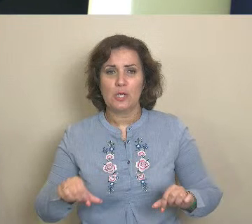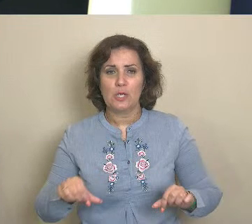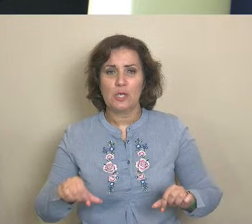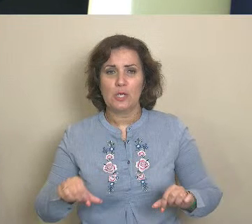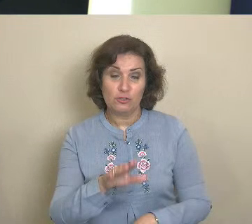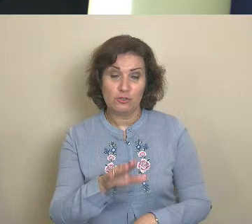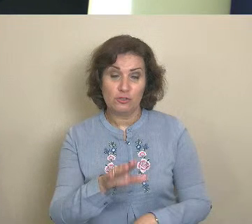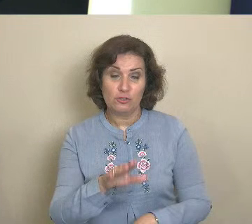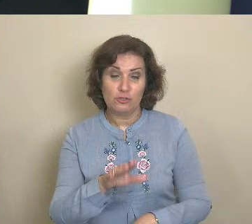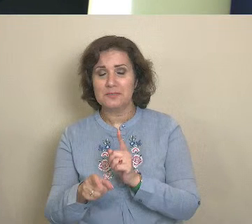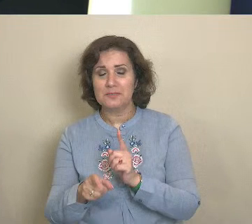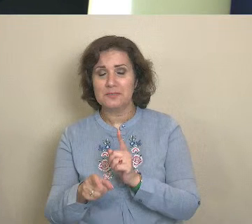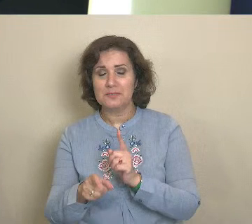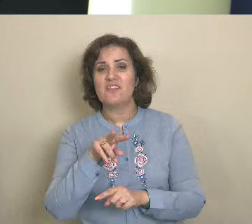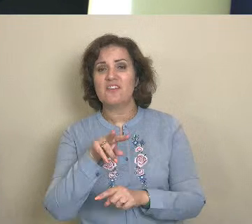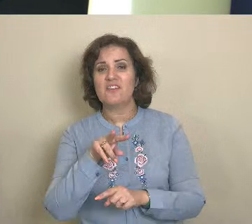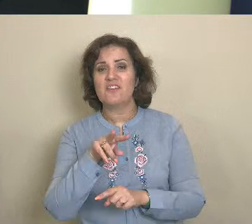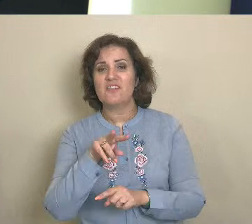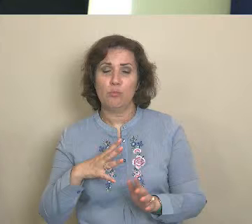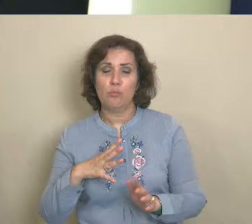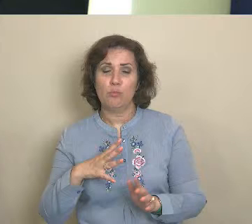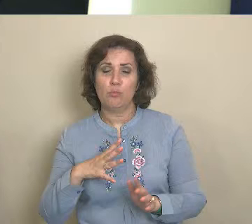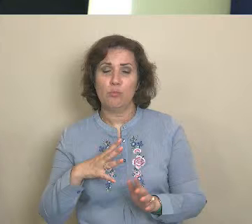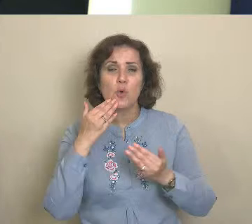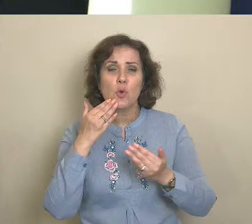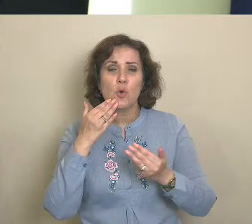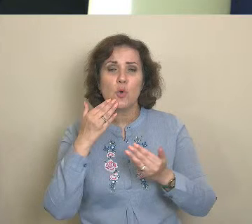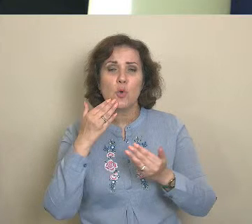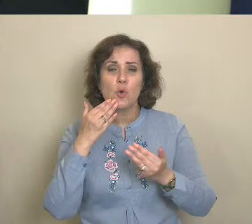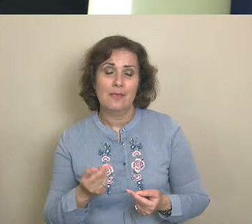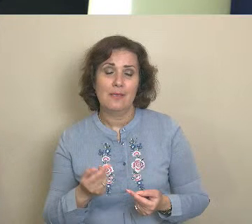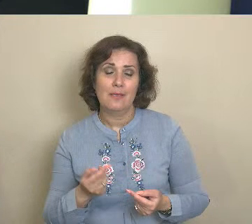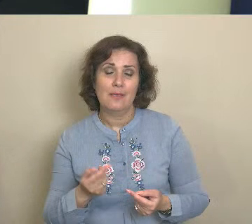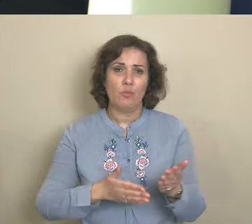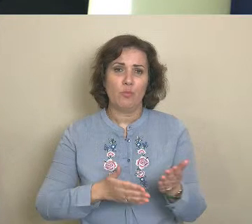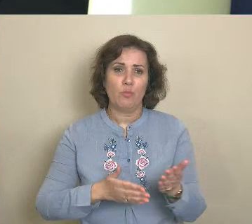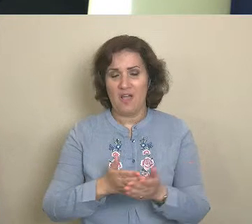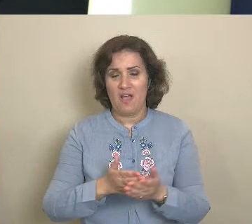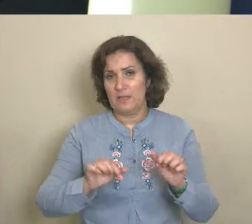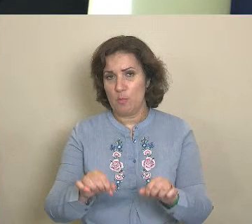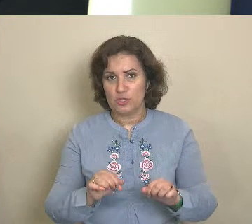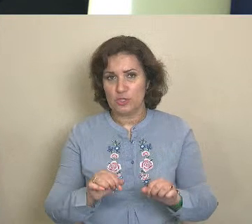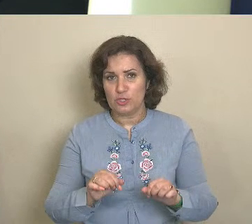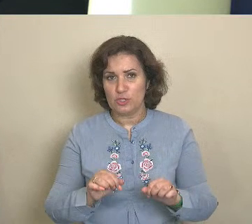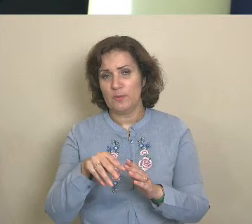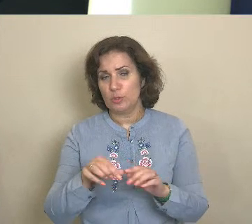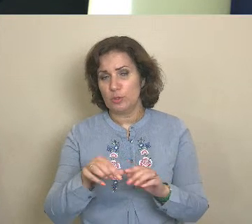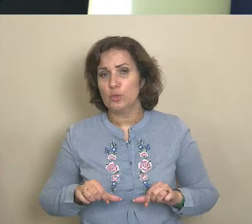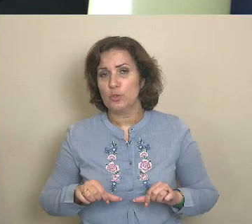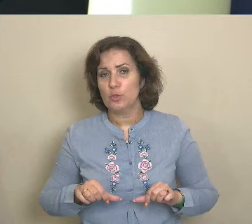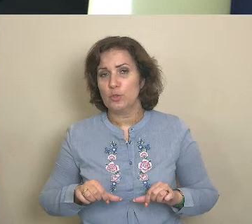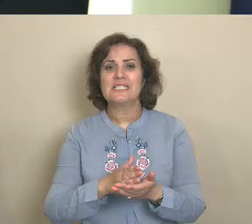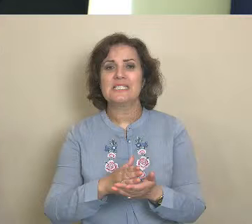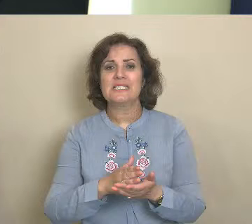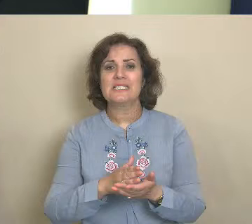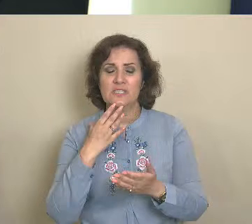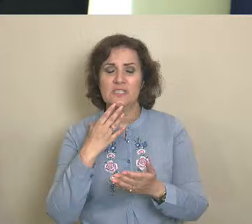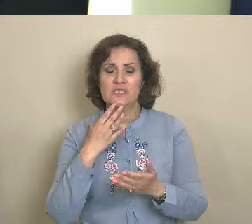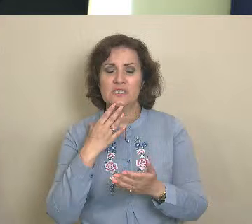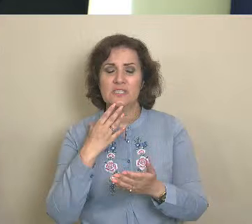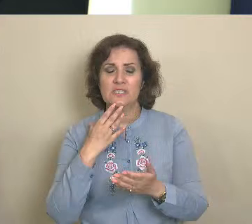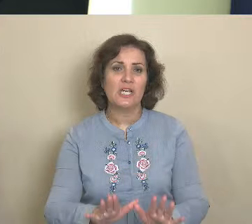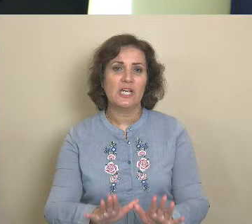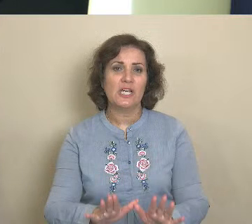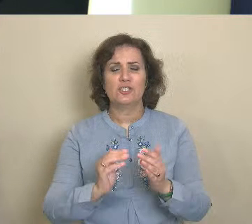for cancelling these decisions by TECs, but the amendments which were made deprived the TECs